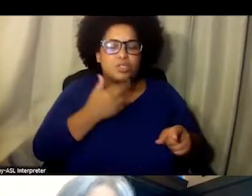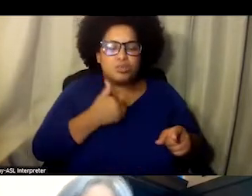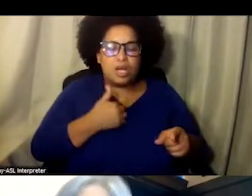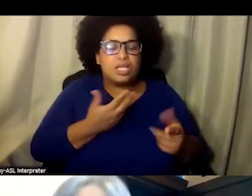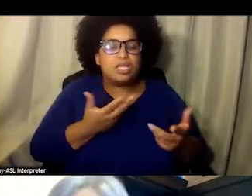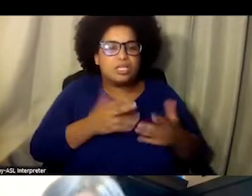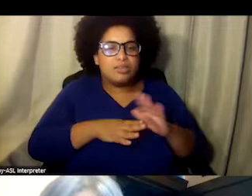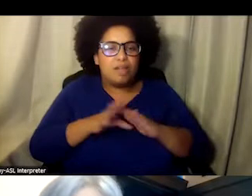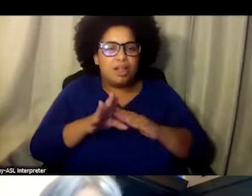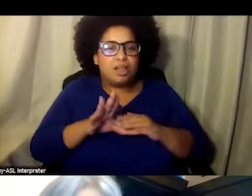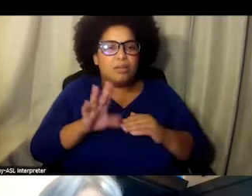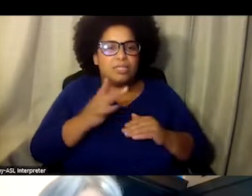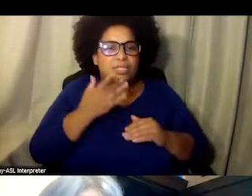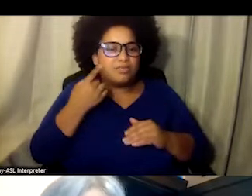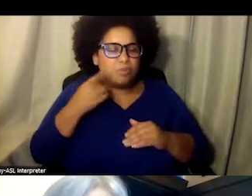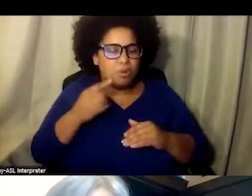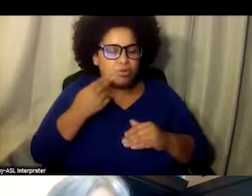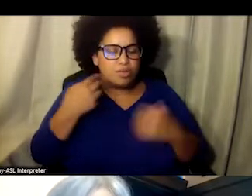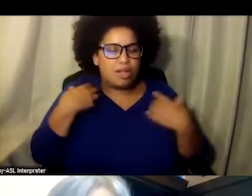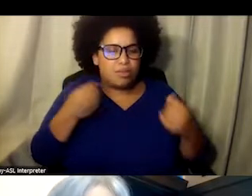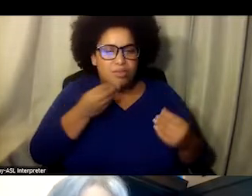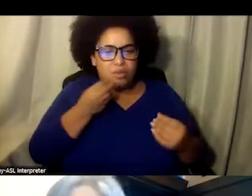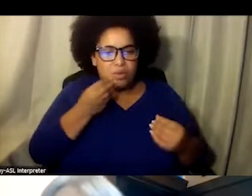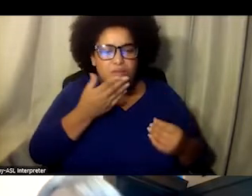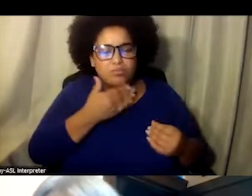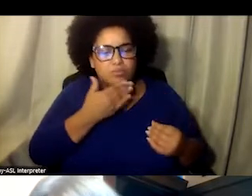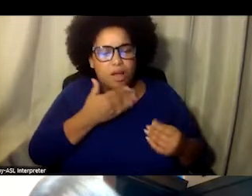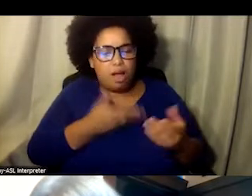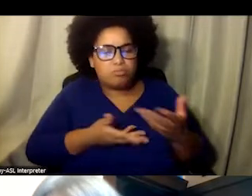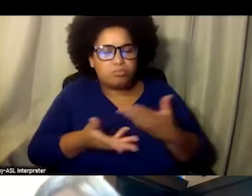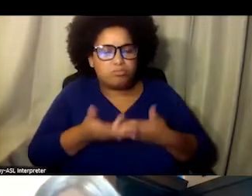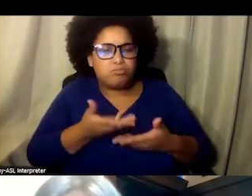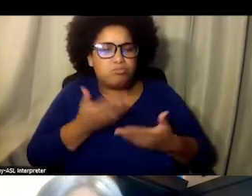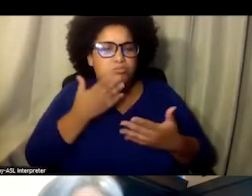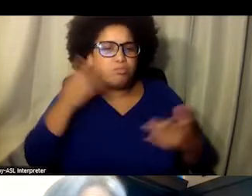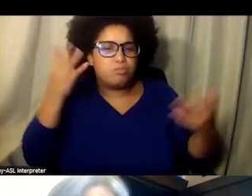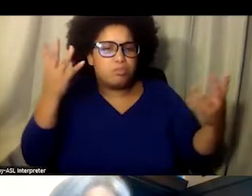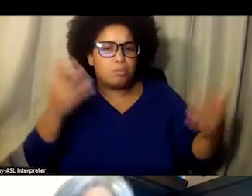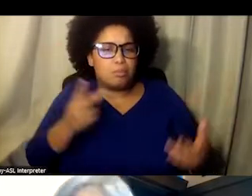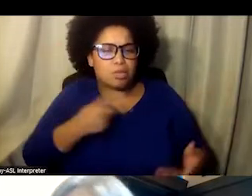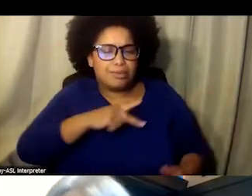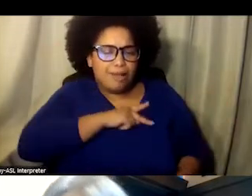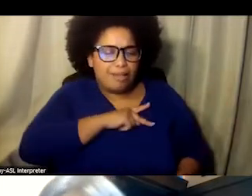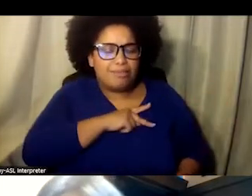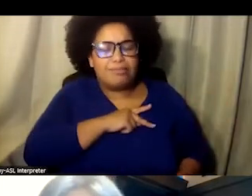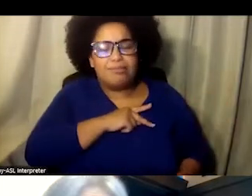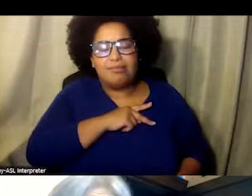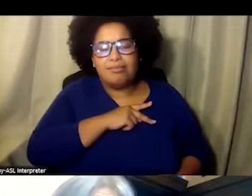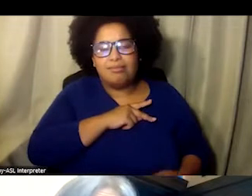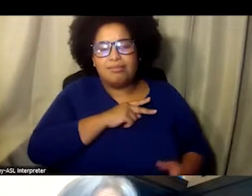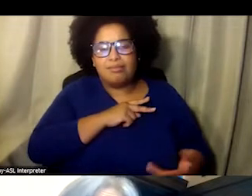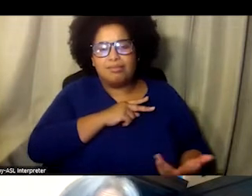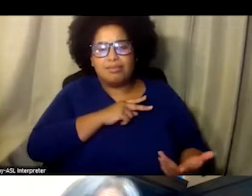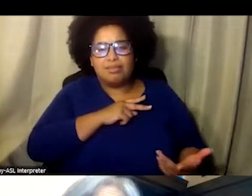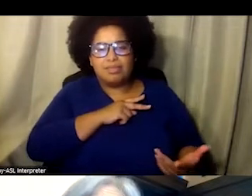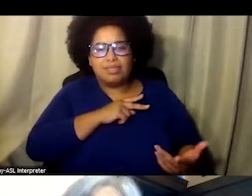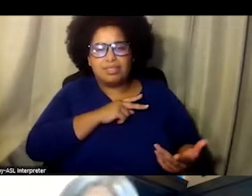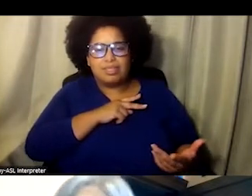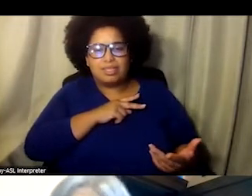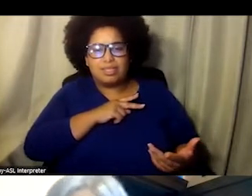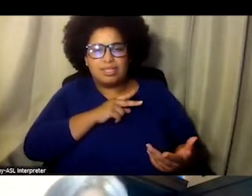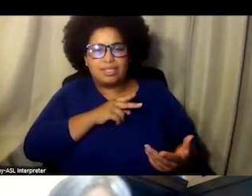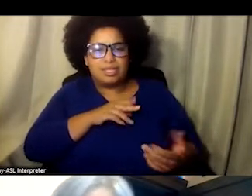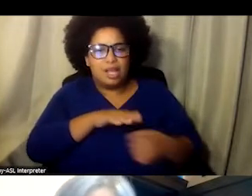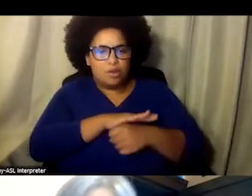food, and he's got a sweet and engaging personality. And by his nature and the social climate of the city where we reside, he